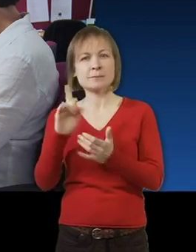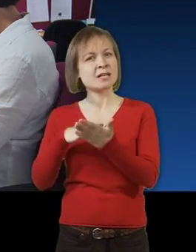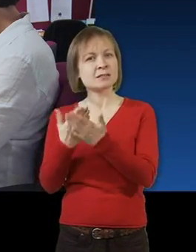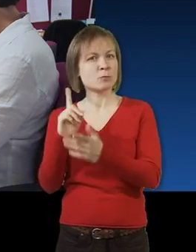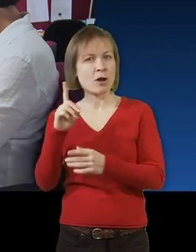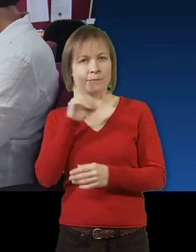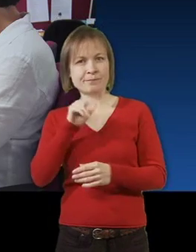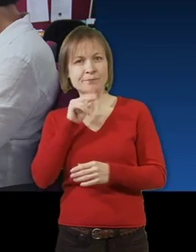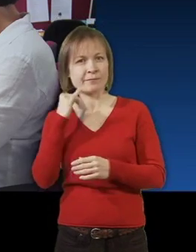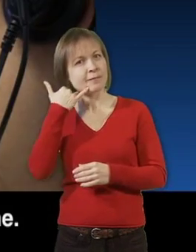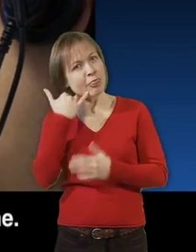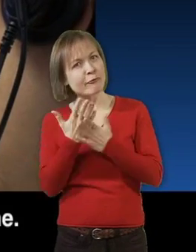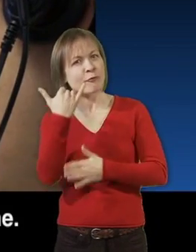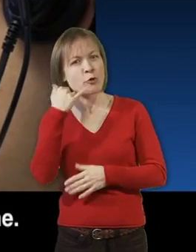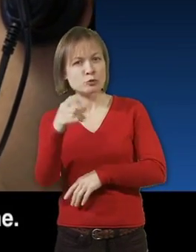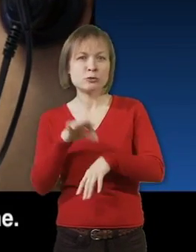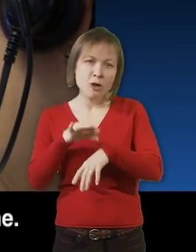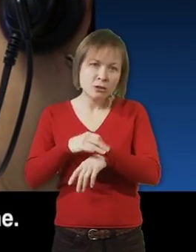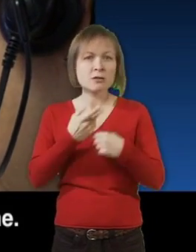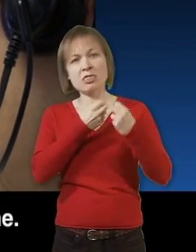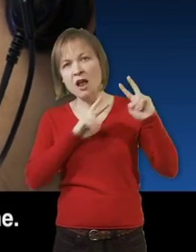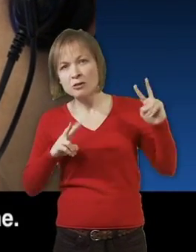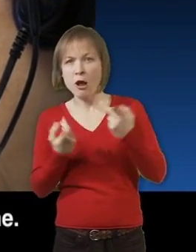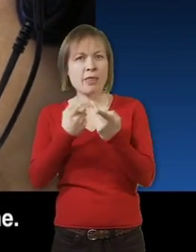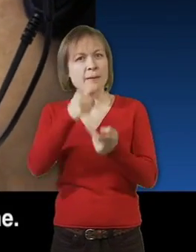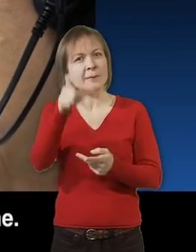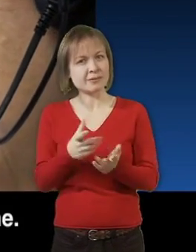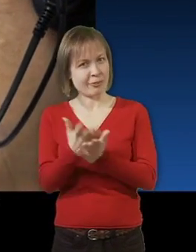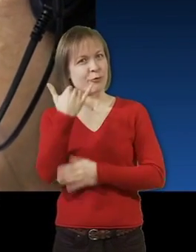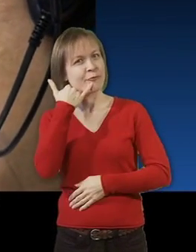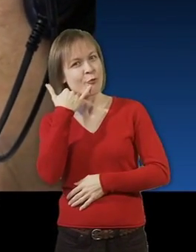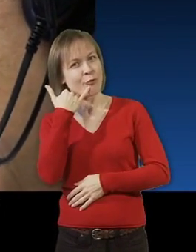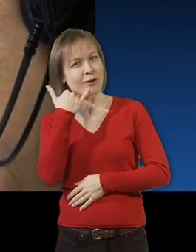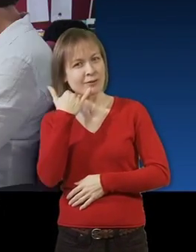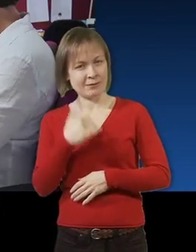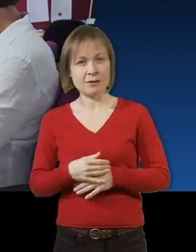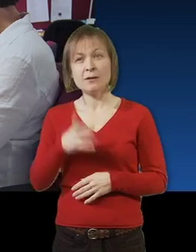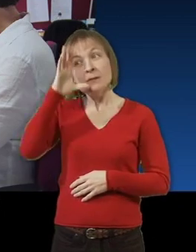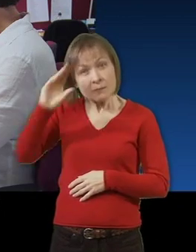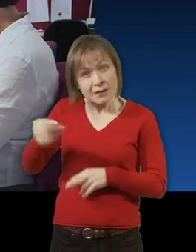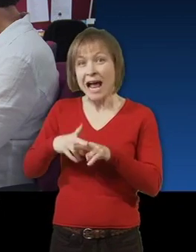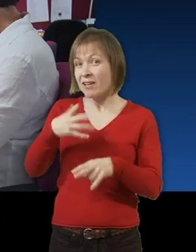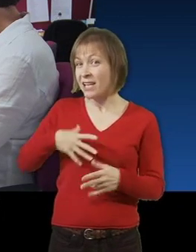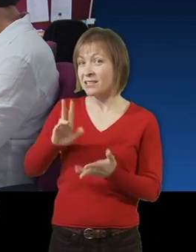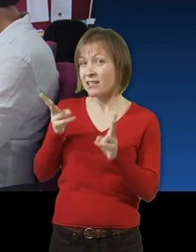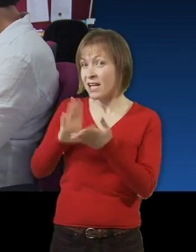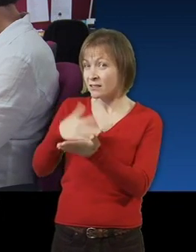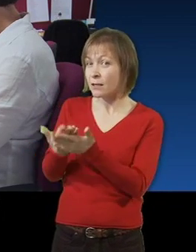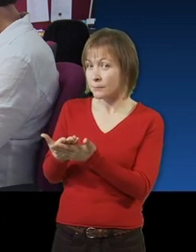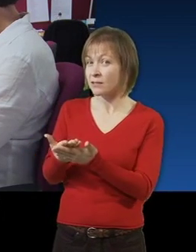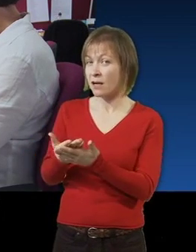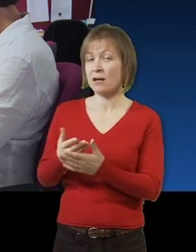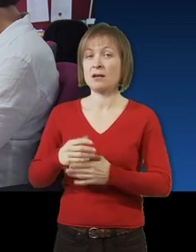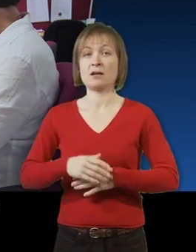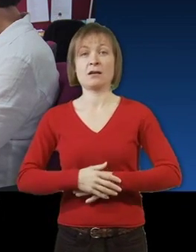Sometimes the interpreter will talk to the doctor, nurse or other person by phone. Please ask for an interpreter if you think you need